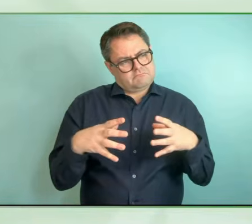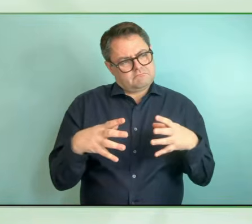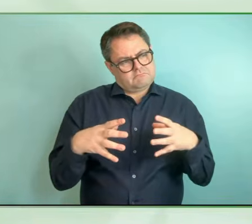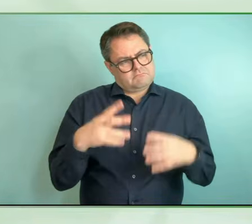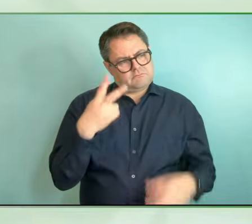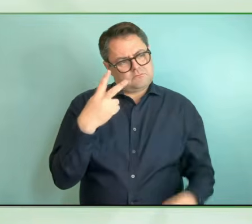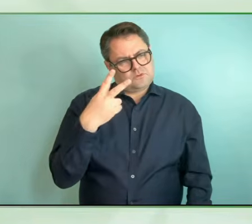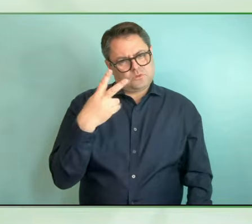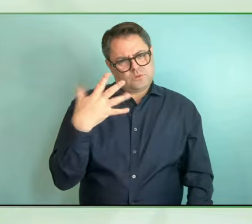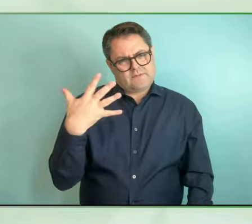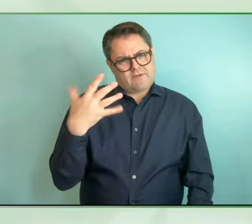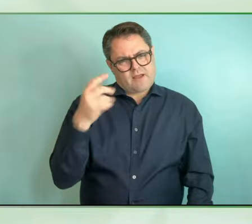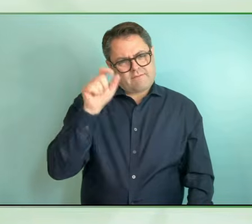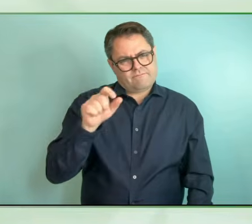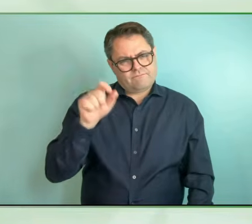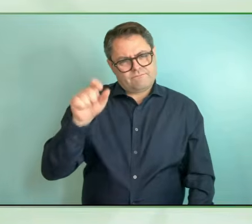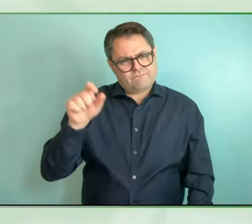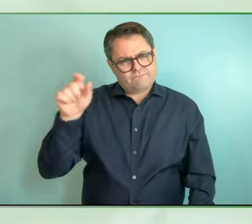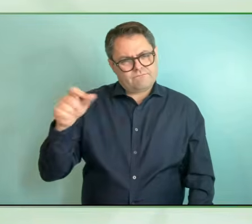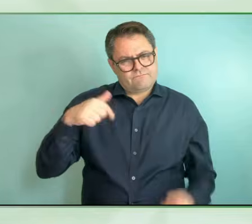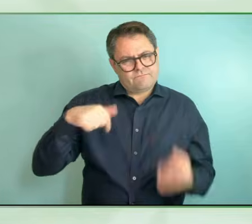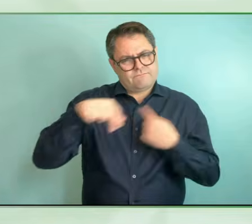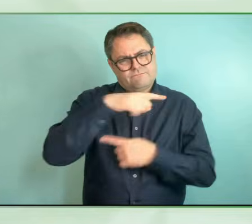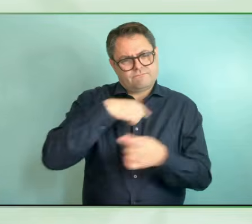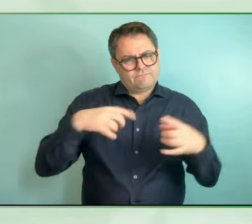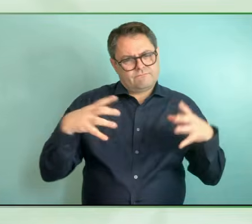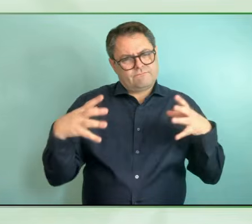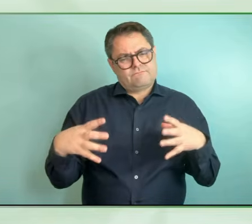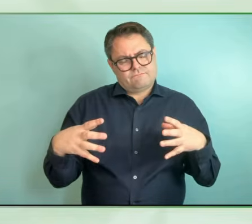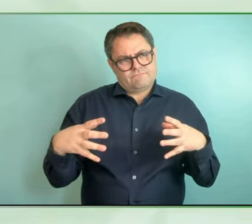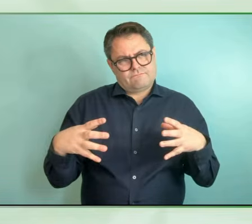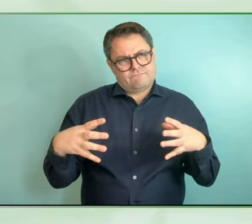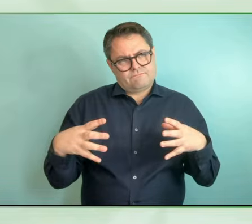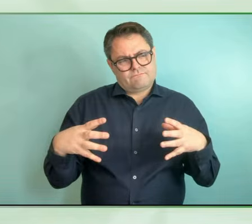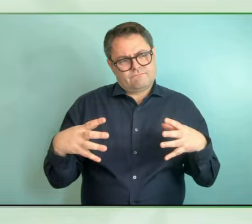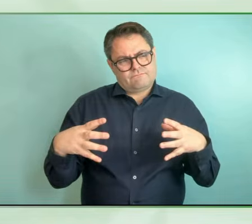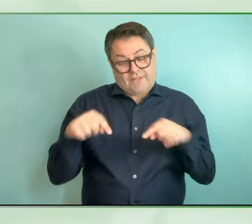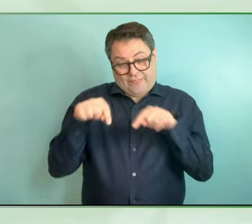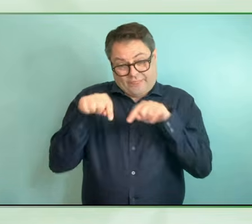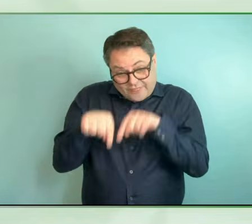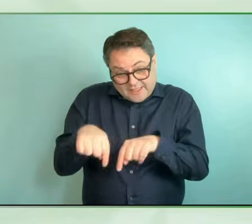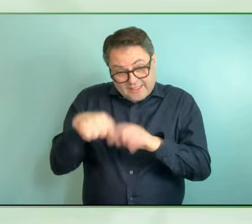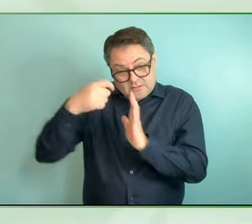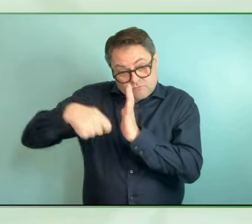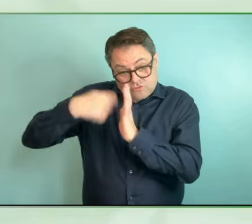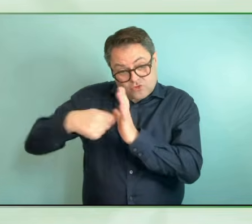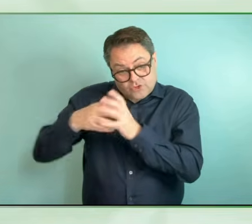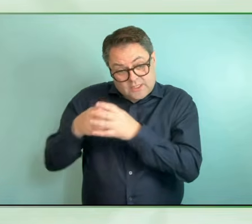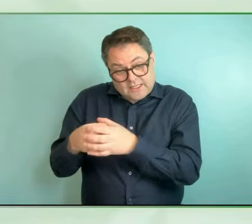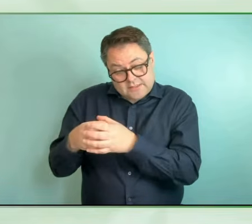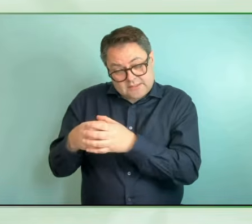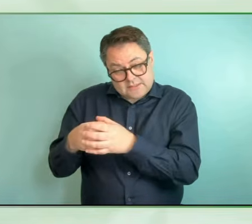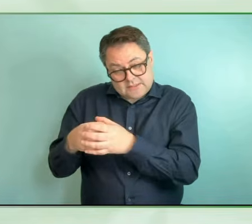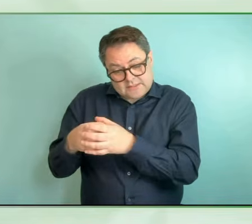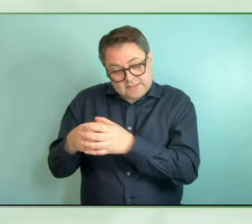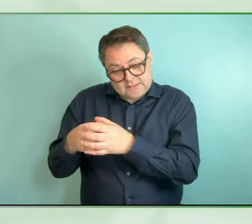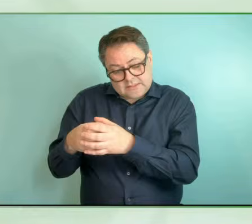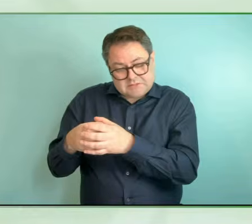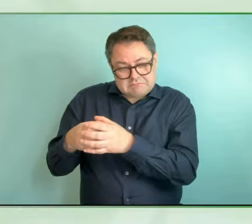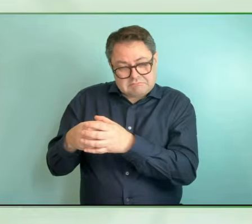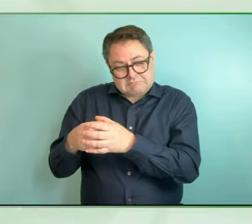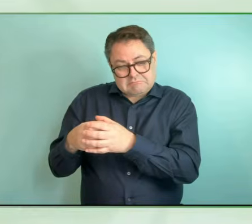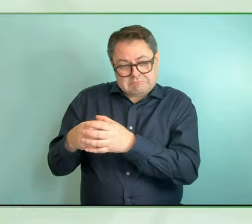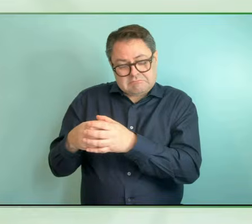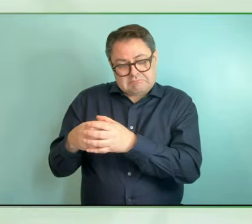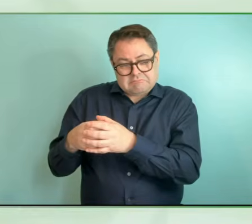25 people in the organization altogether. In this particular project, I think we're about 4